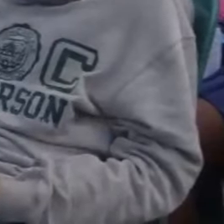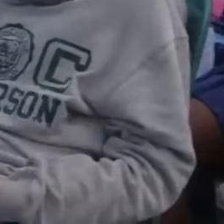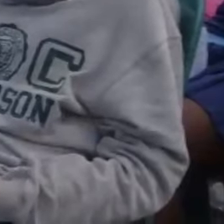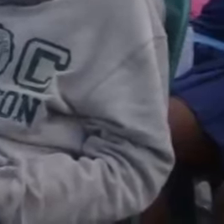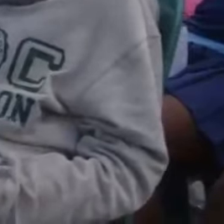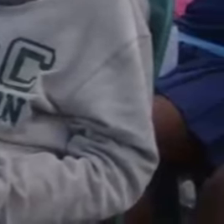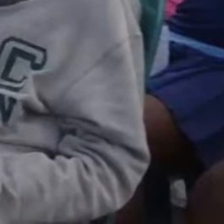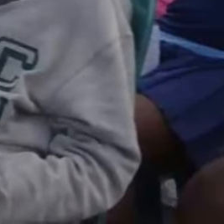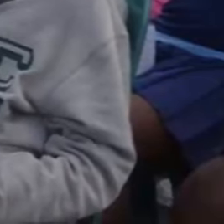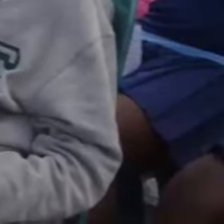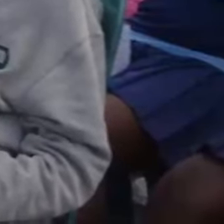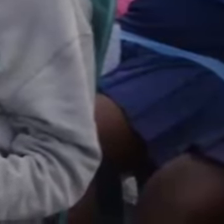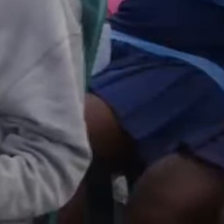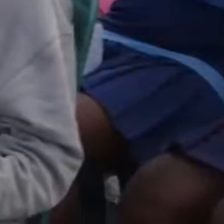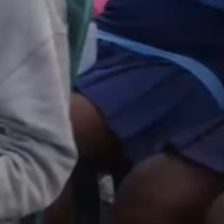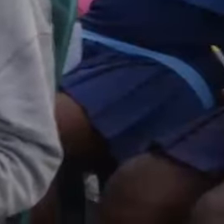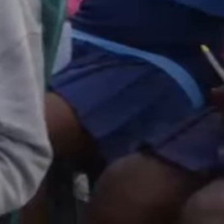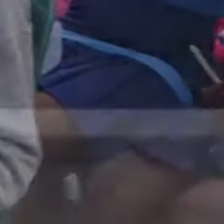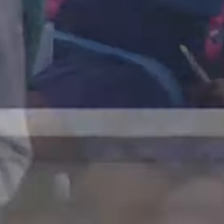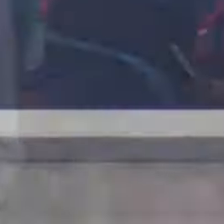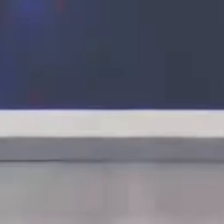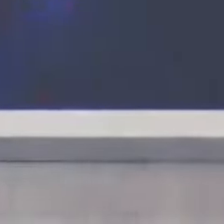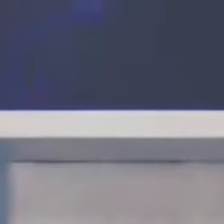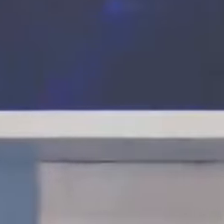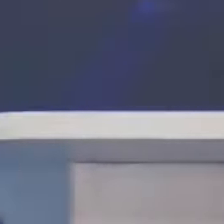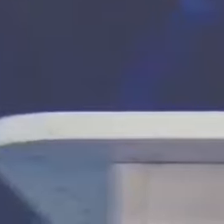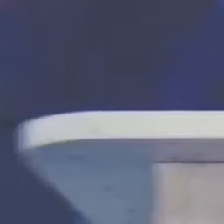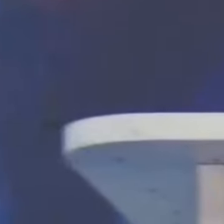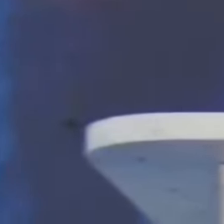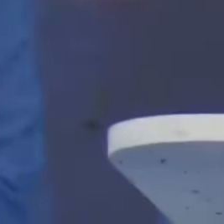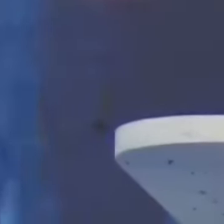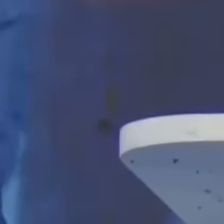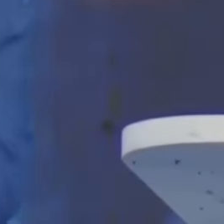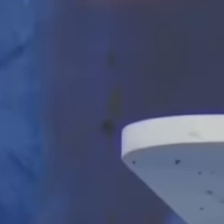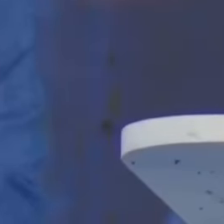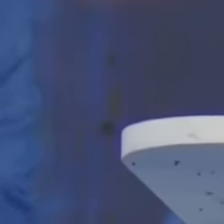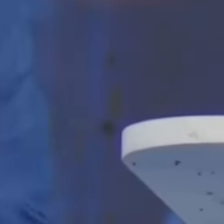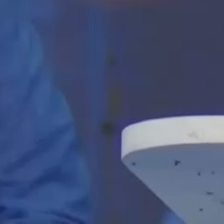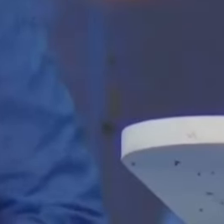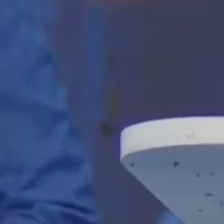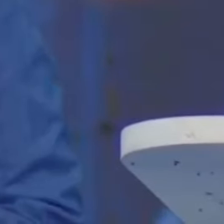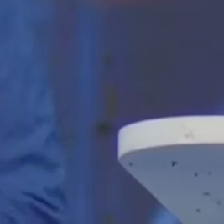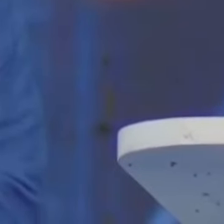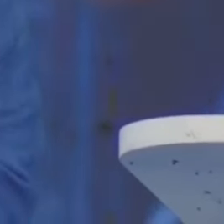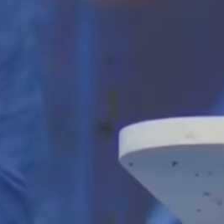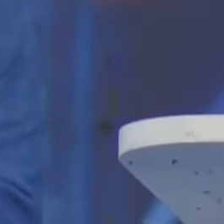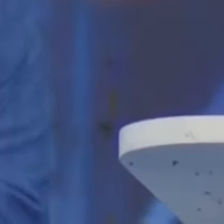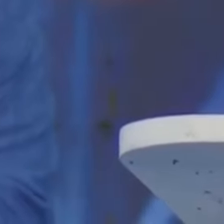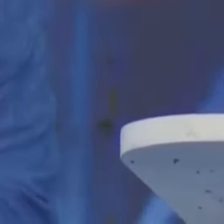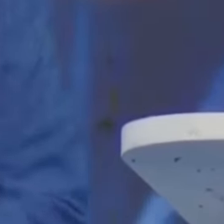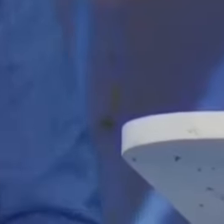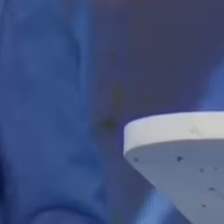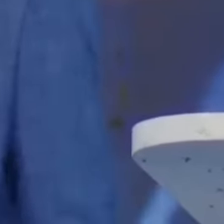from verse 13. What the Lord has done and what the Lord has accomplished, which he wants to affirm